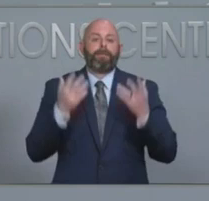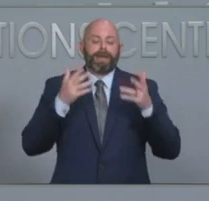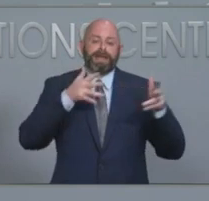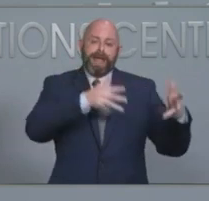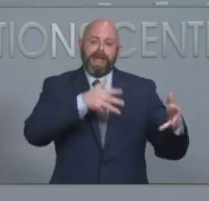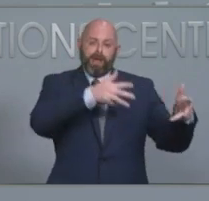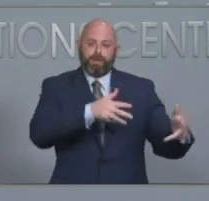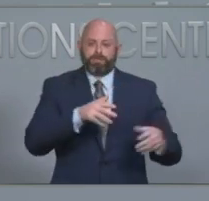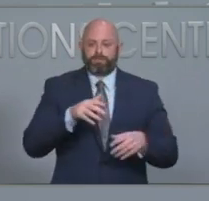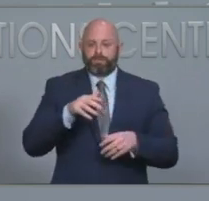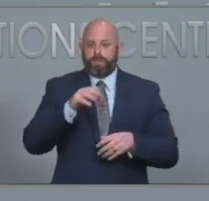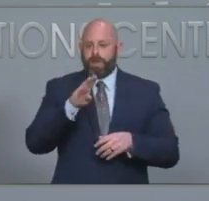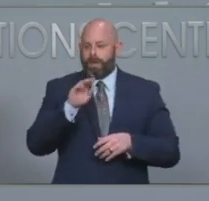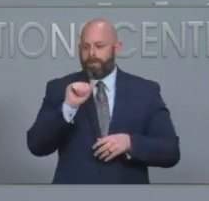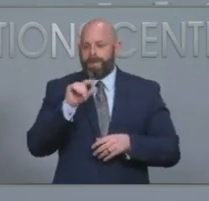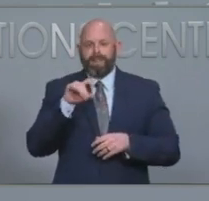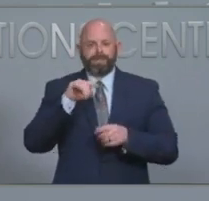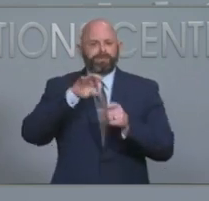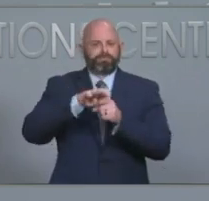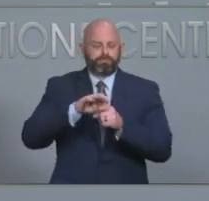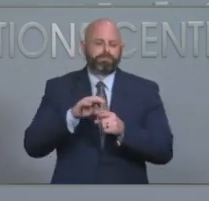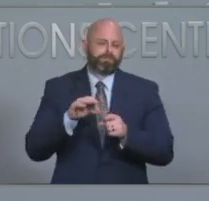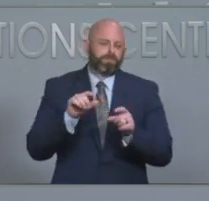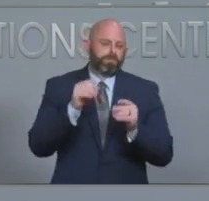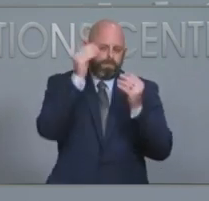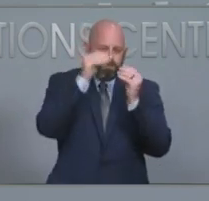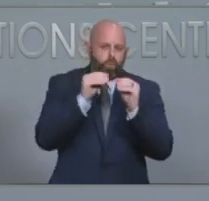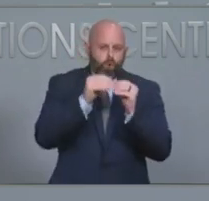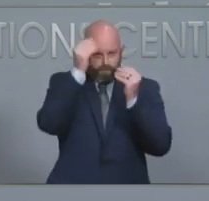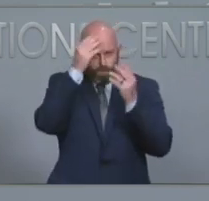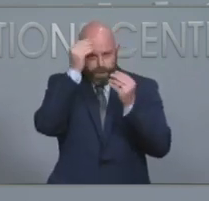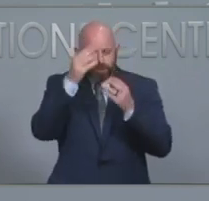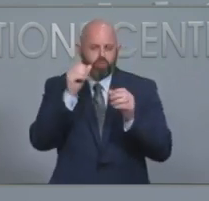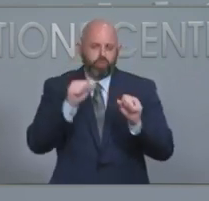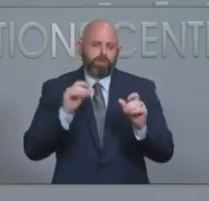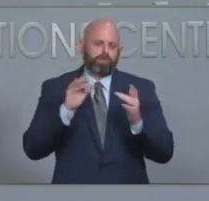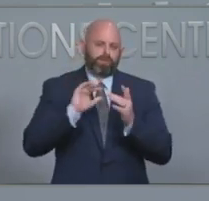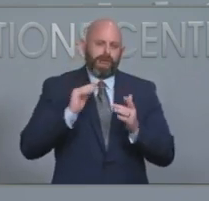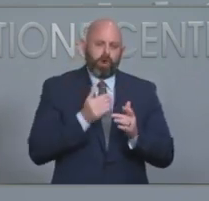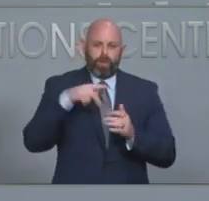there is some additional data we can provide if you'll reach out to our PIO, Pat Gannon.